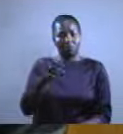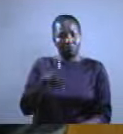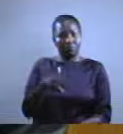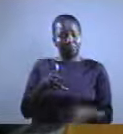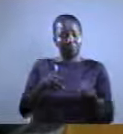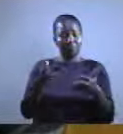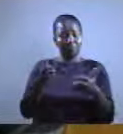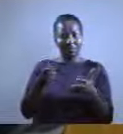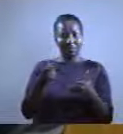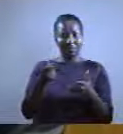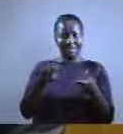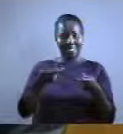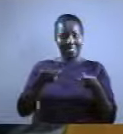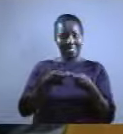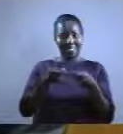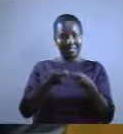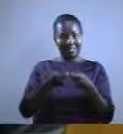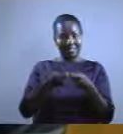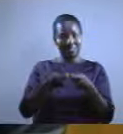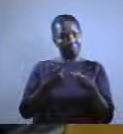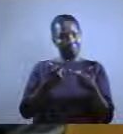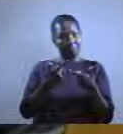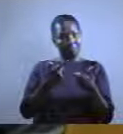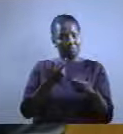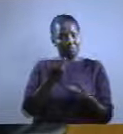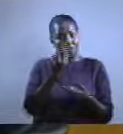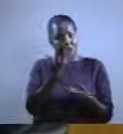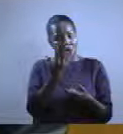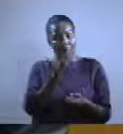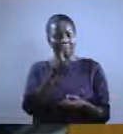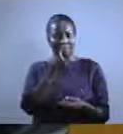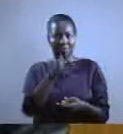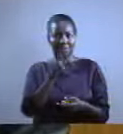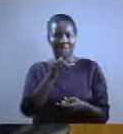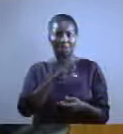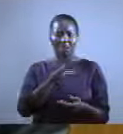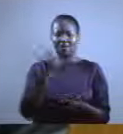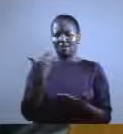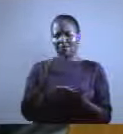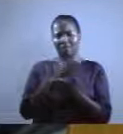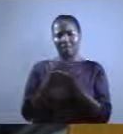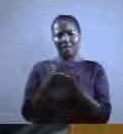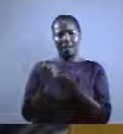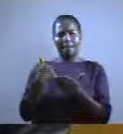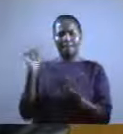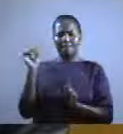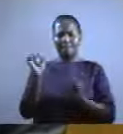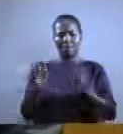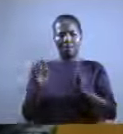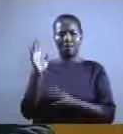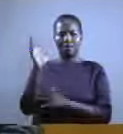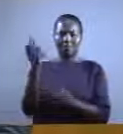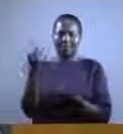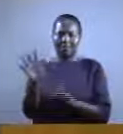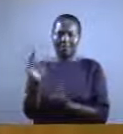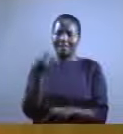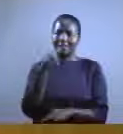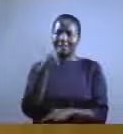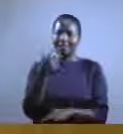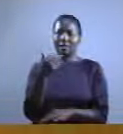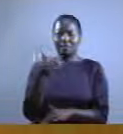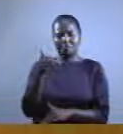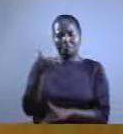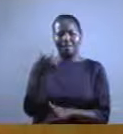is the current incentives? And the honest answer is, and it's been indicated by other speakers as well, that it's been unfortunately watered down to a certain